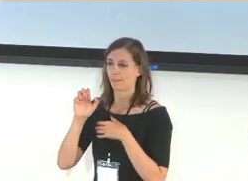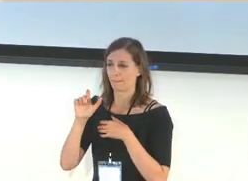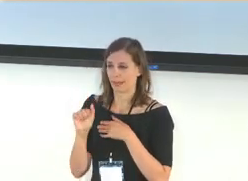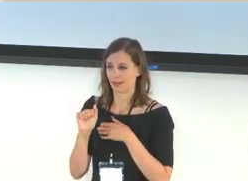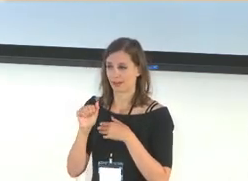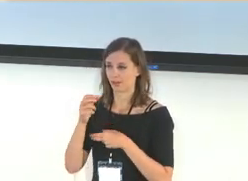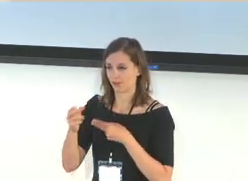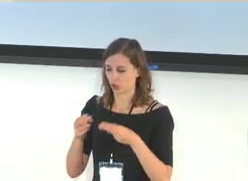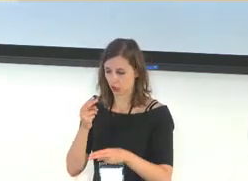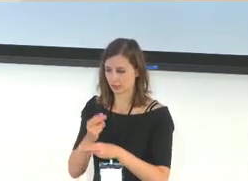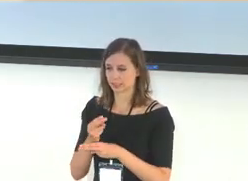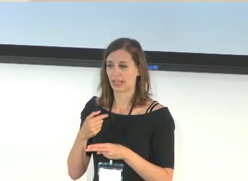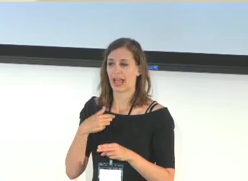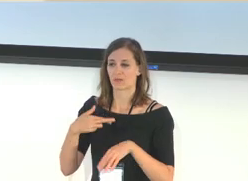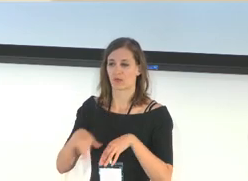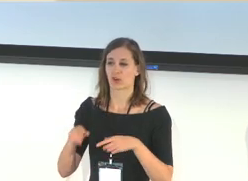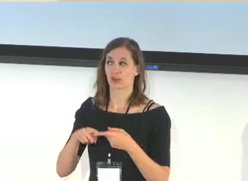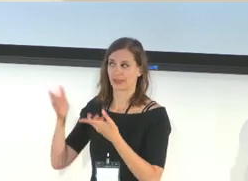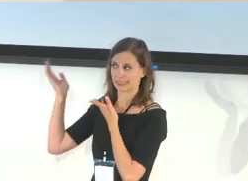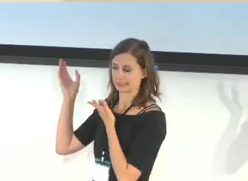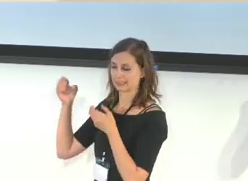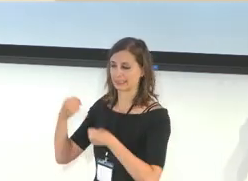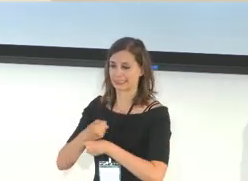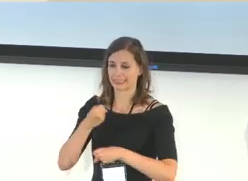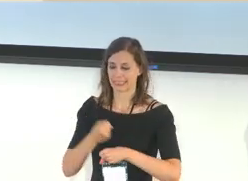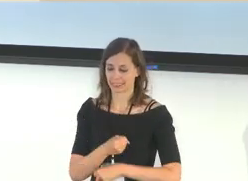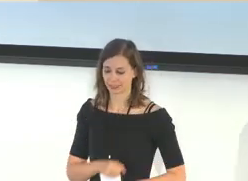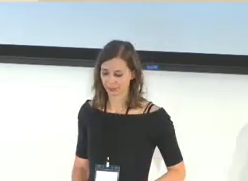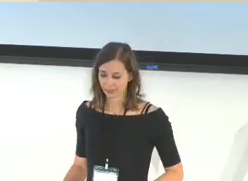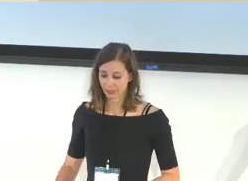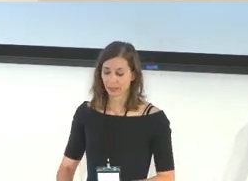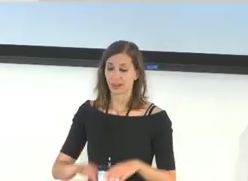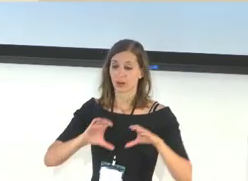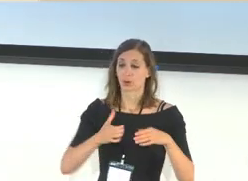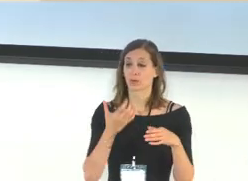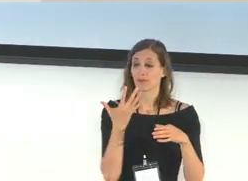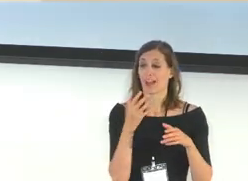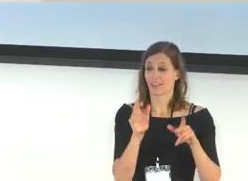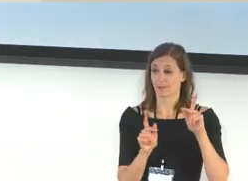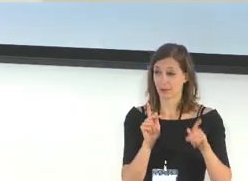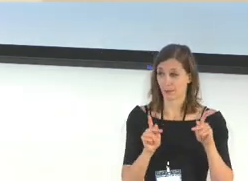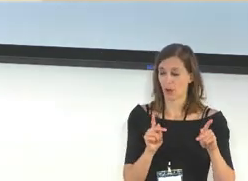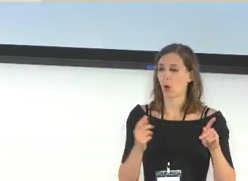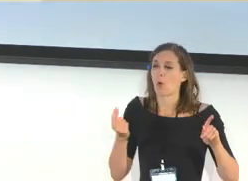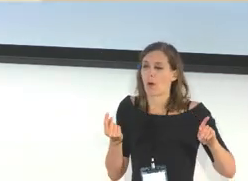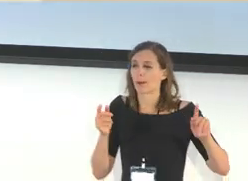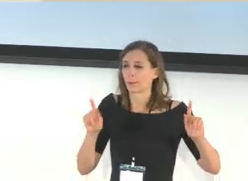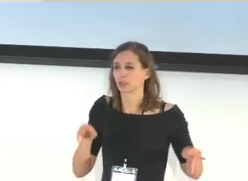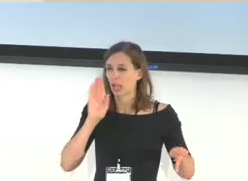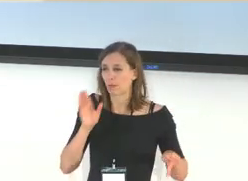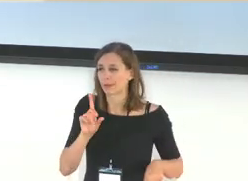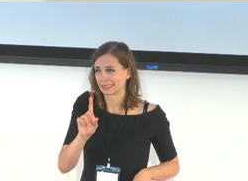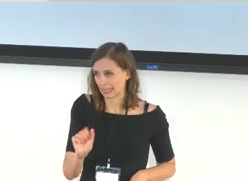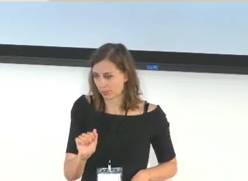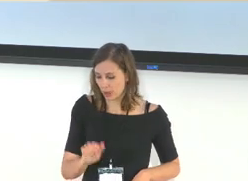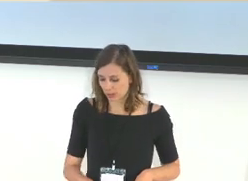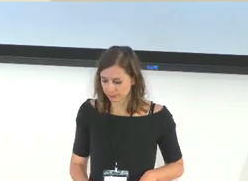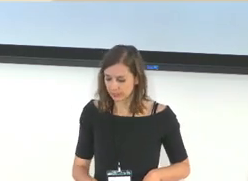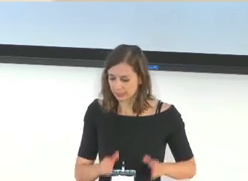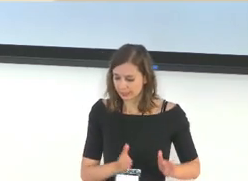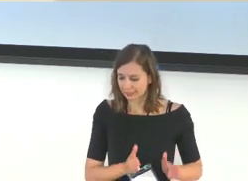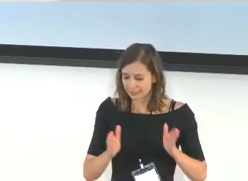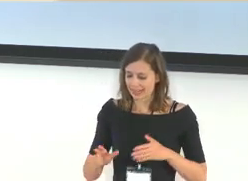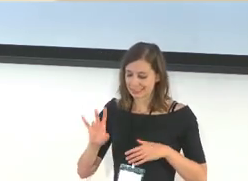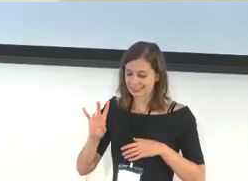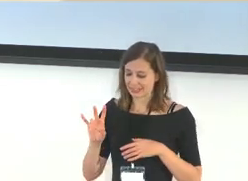statistics. 1 in 5 people are disabled, and 99.9% of us will experience some form of disablement